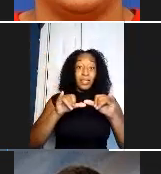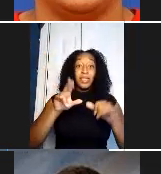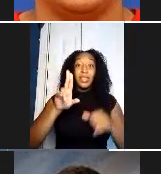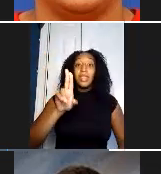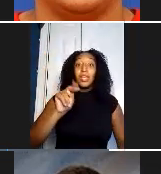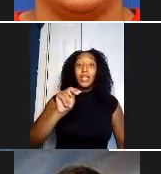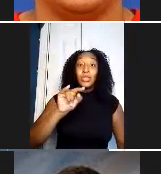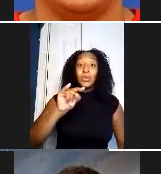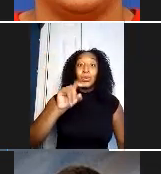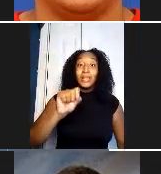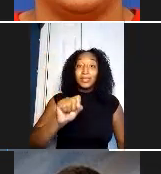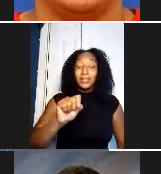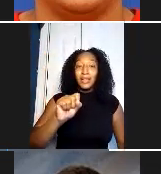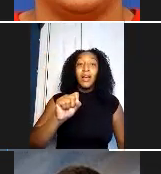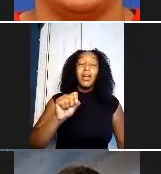about